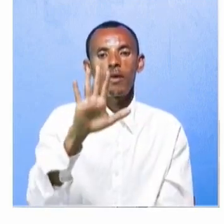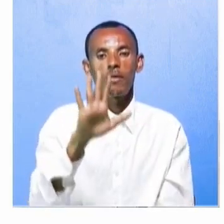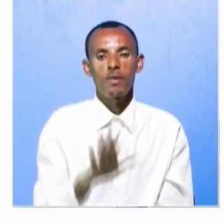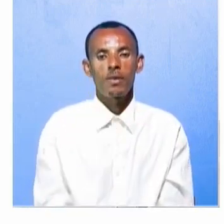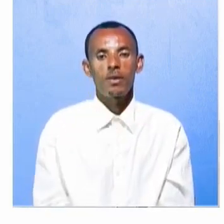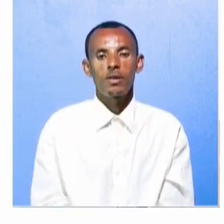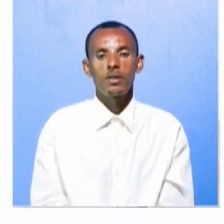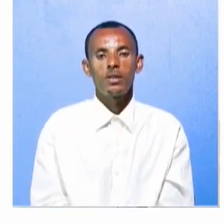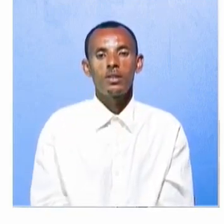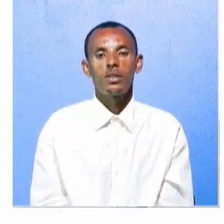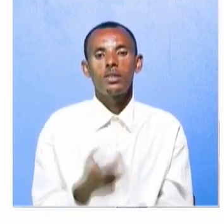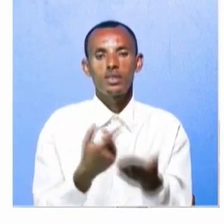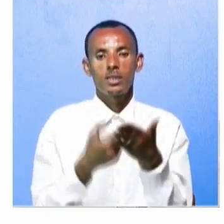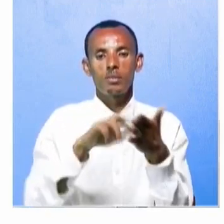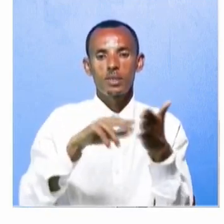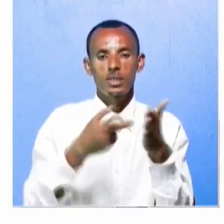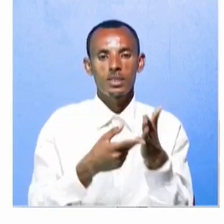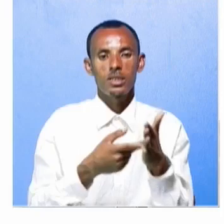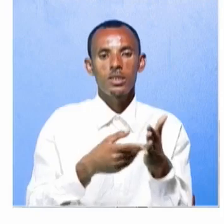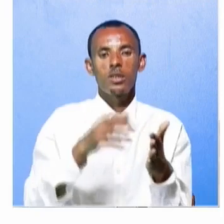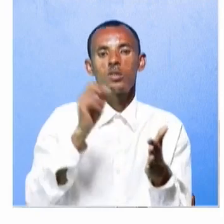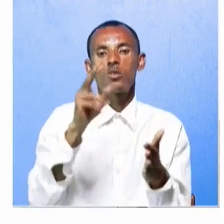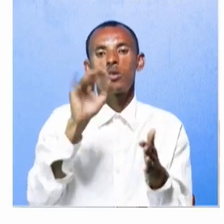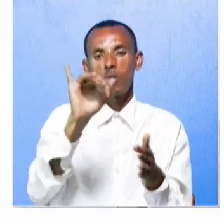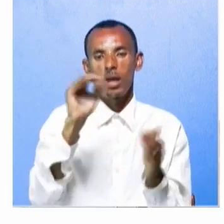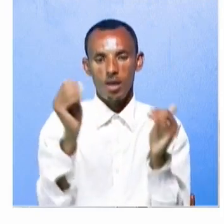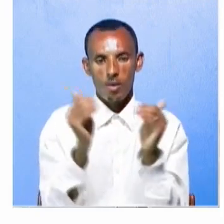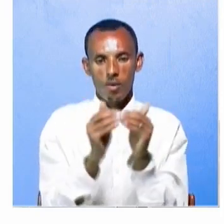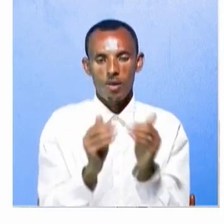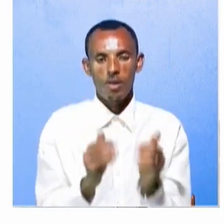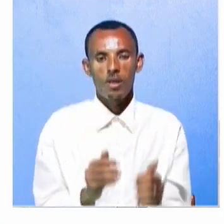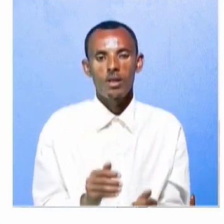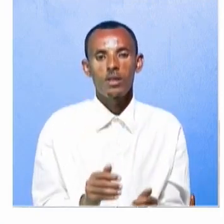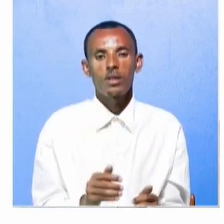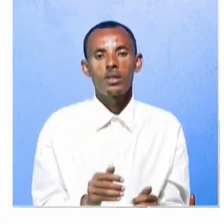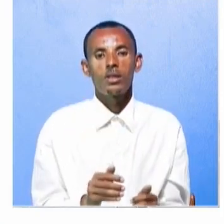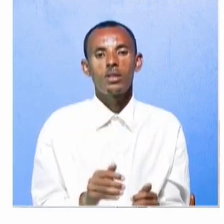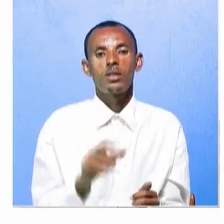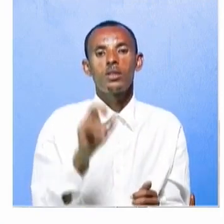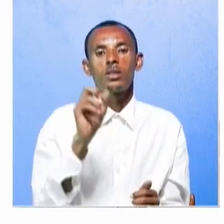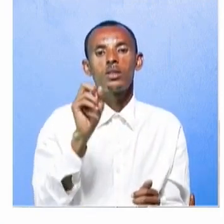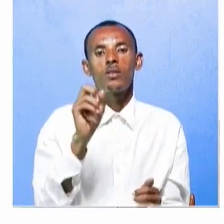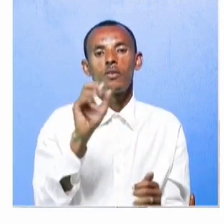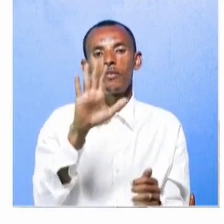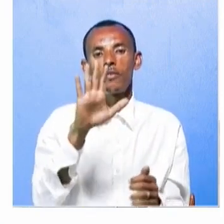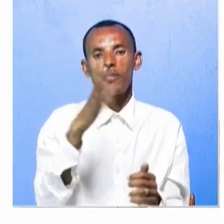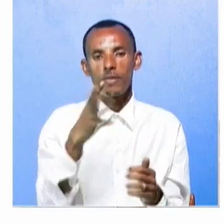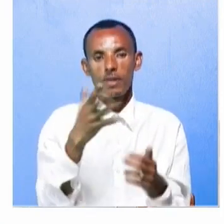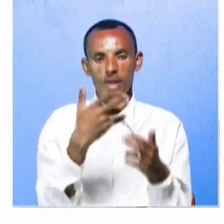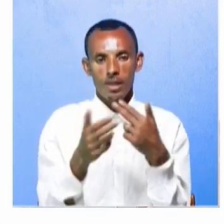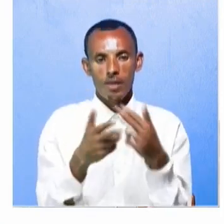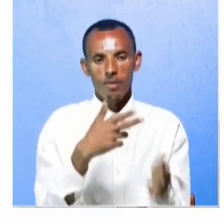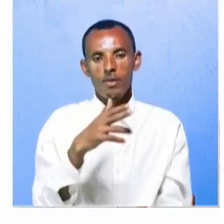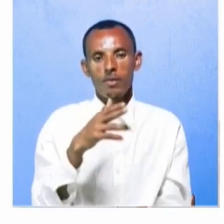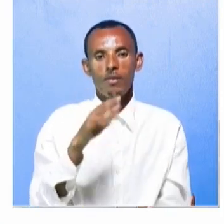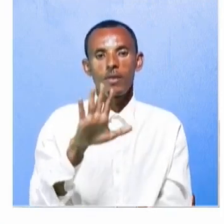okay? So this means 12Y is equal to, what is the product of 15 and 5?